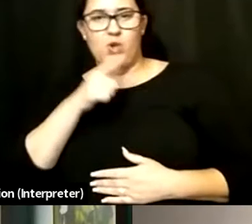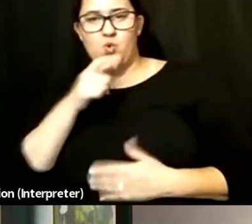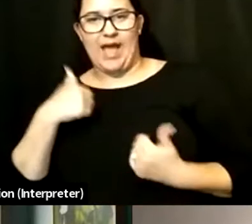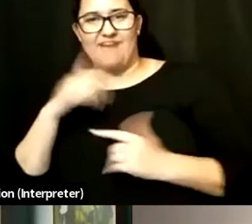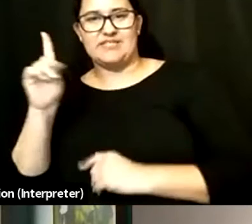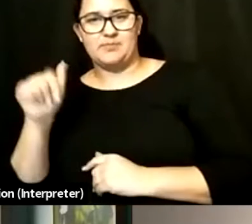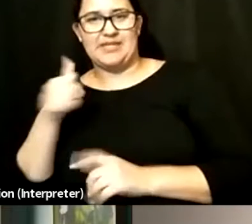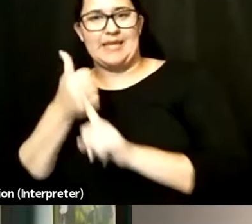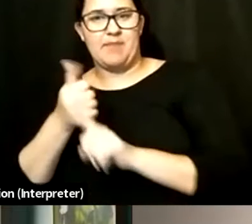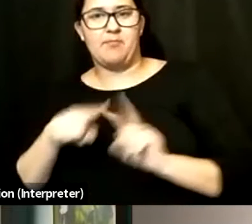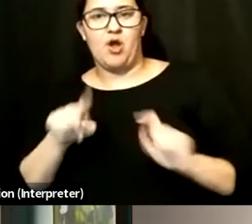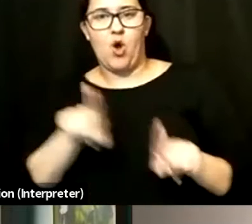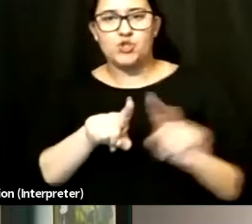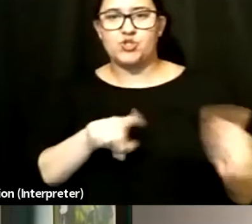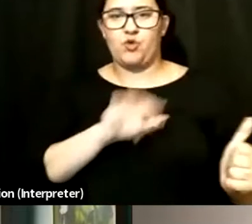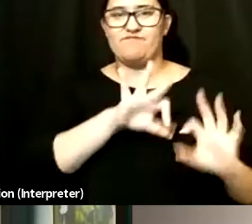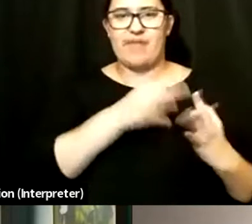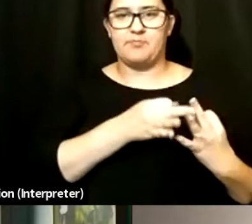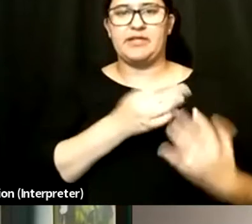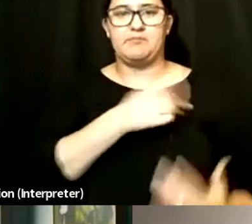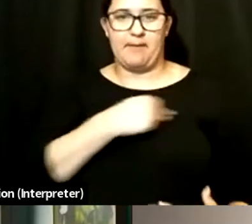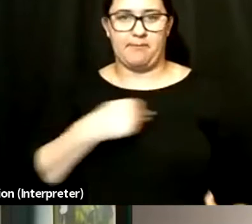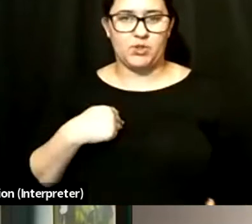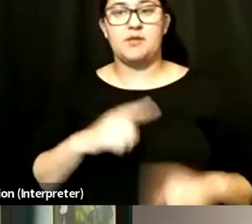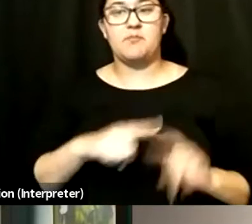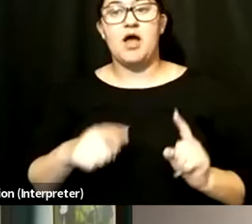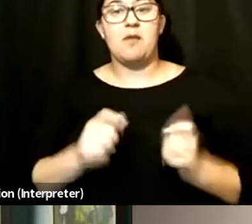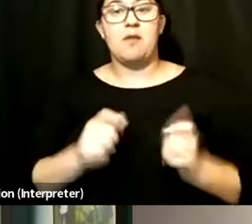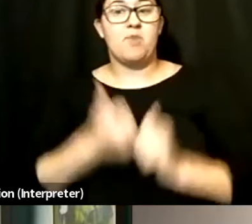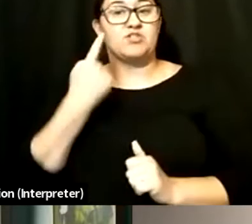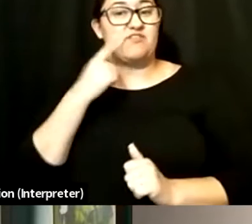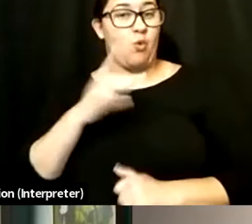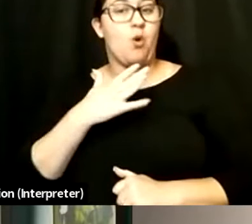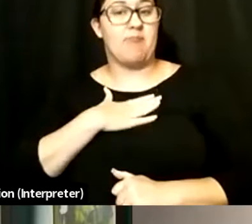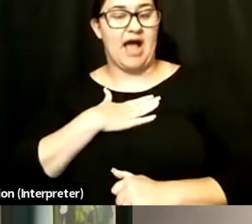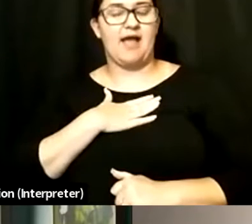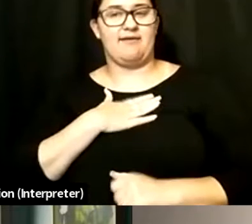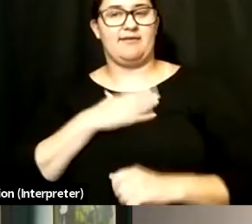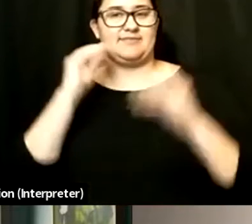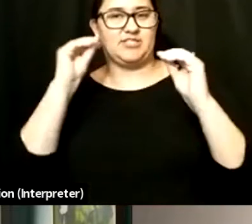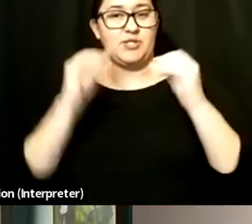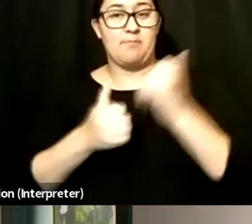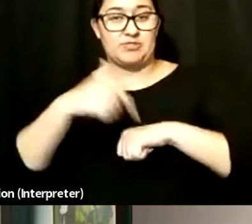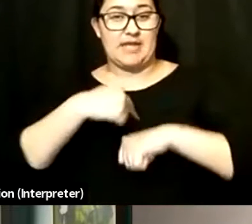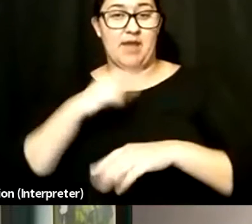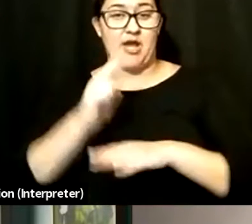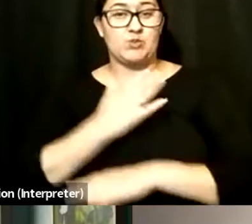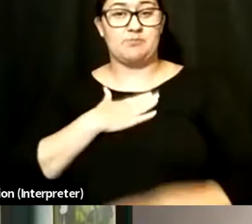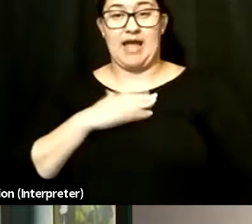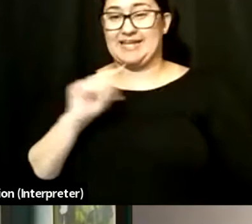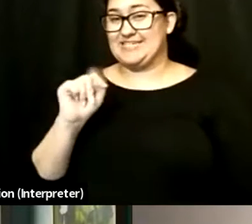us. In my college classes, I primarily use T.L. Lewis's definition of ableism because I also really appreciate